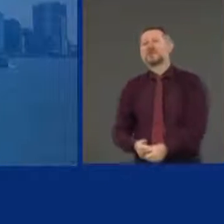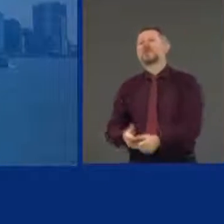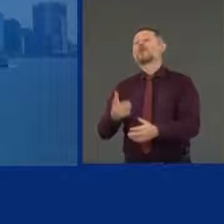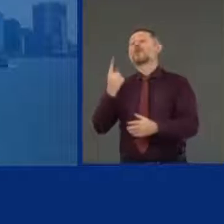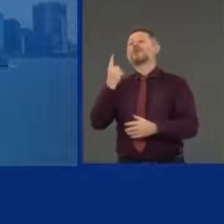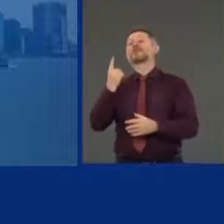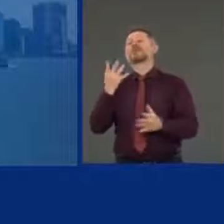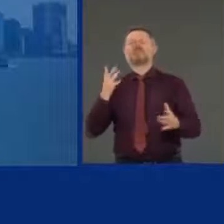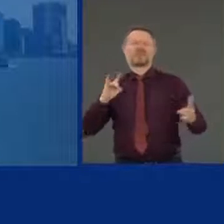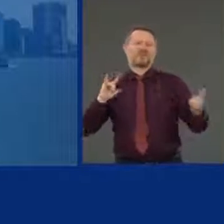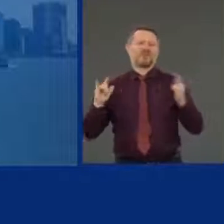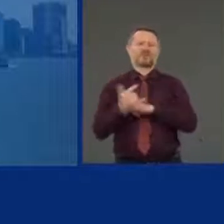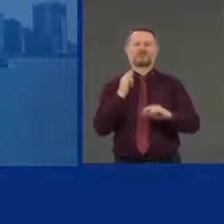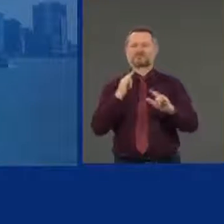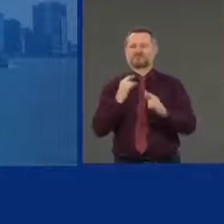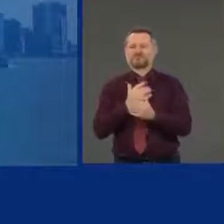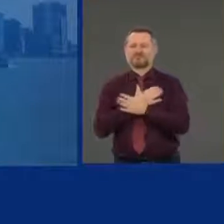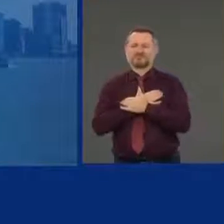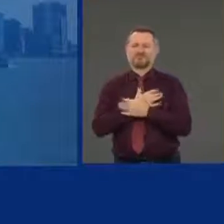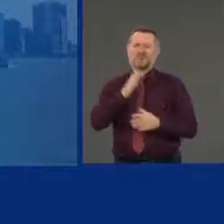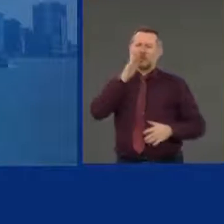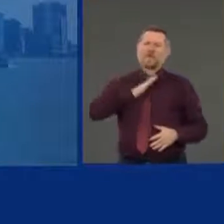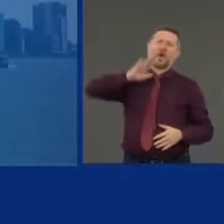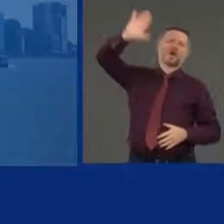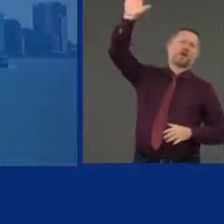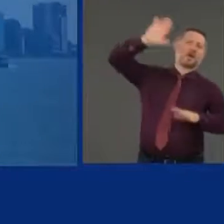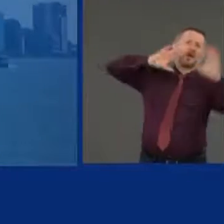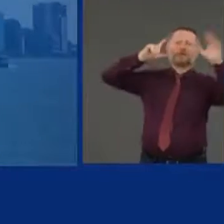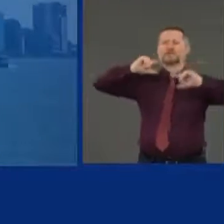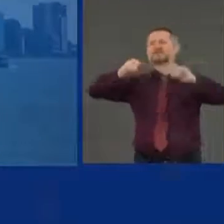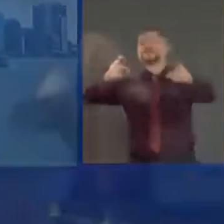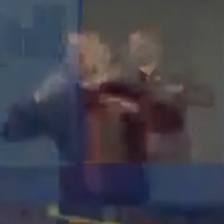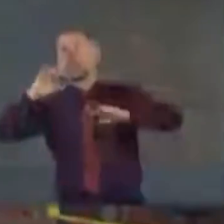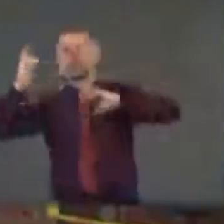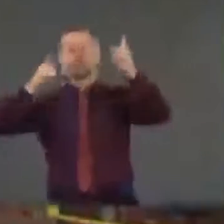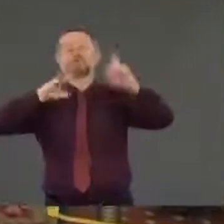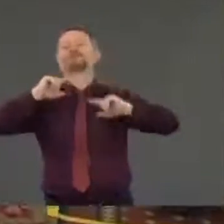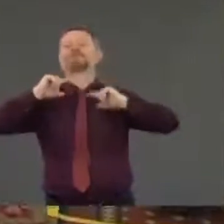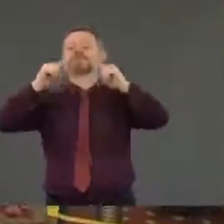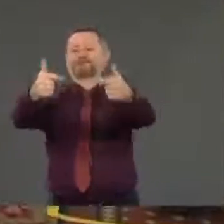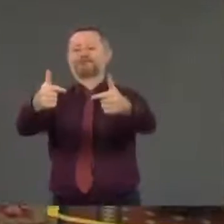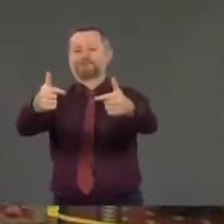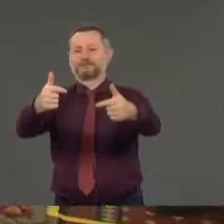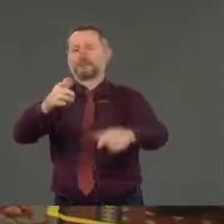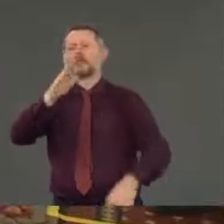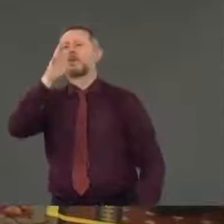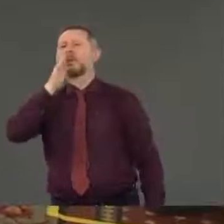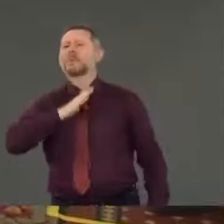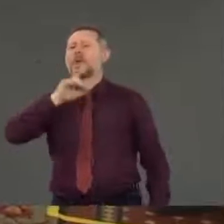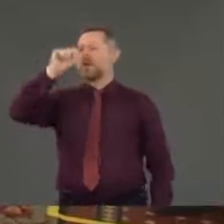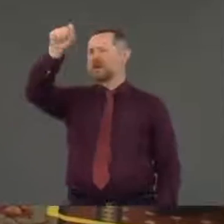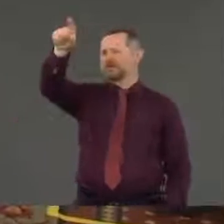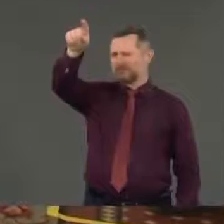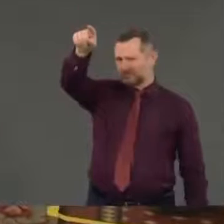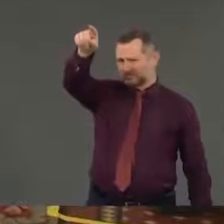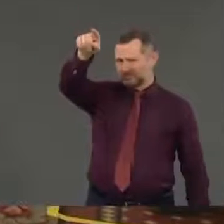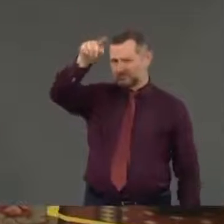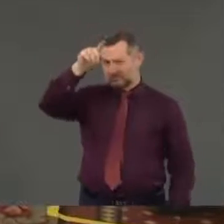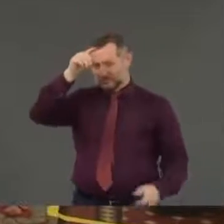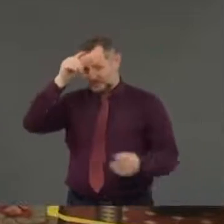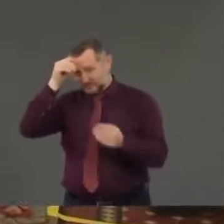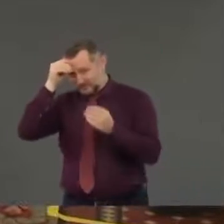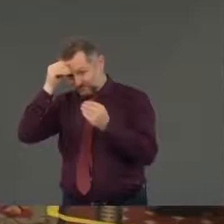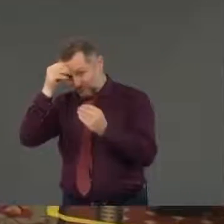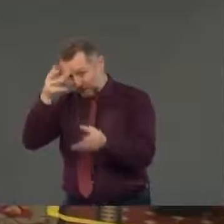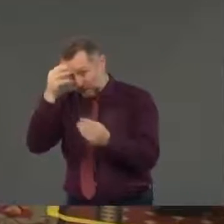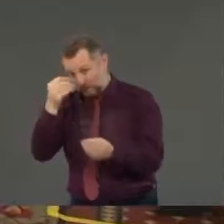loving. Governor, how can people be sure that the information that they share, Governor, how can people be sure that the information that they share with contact tracing is